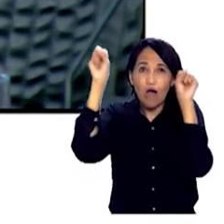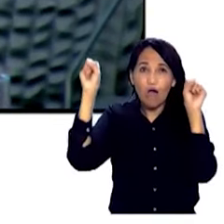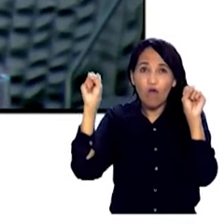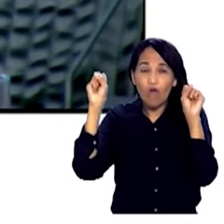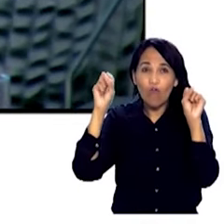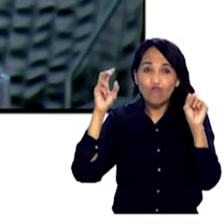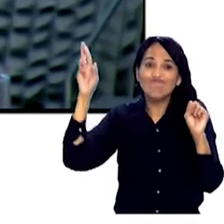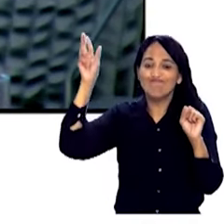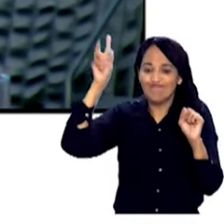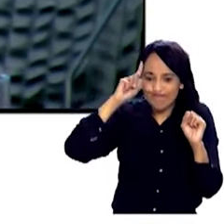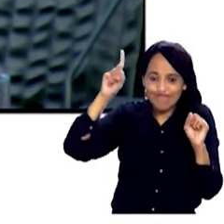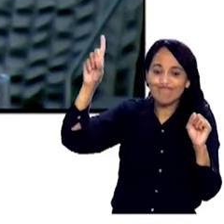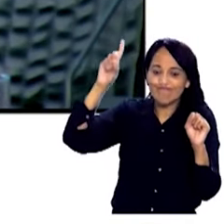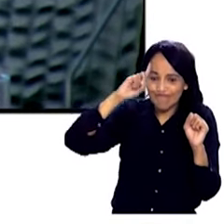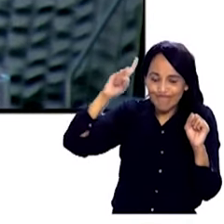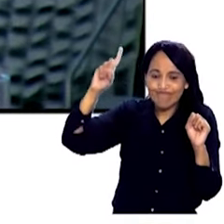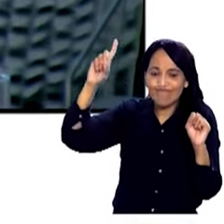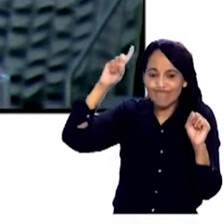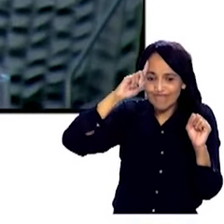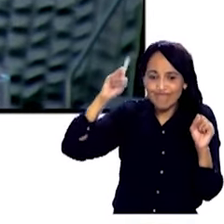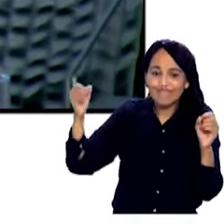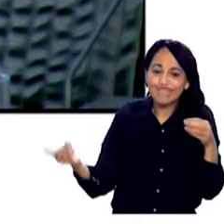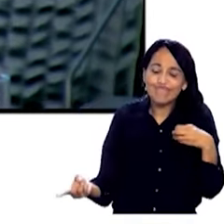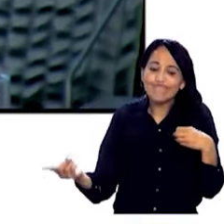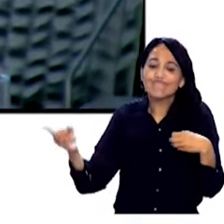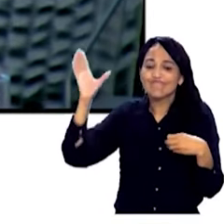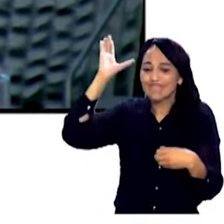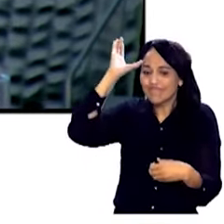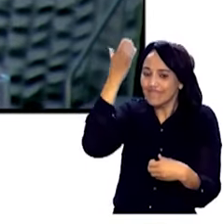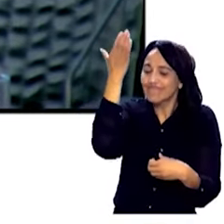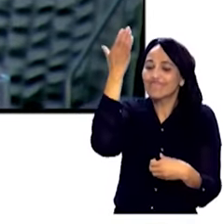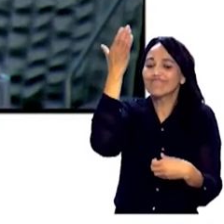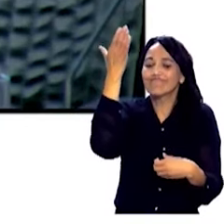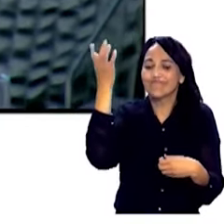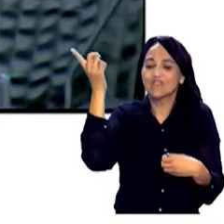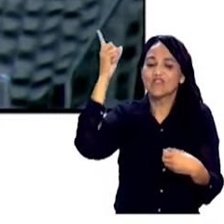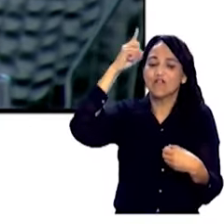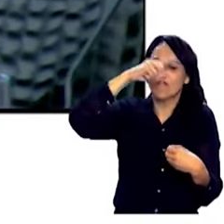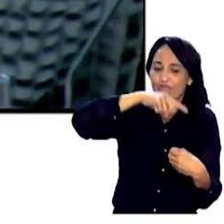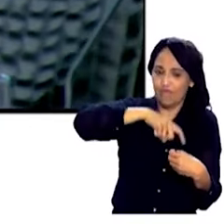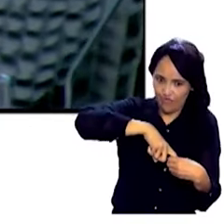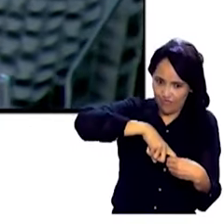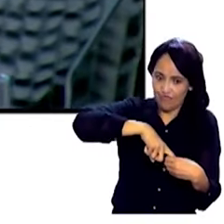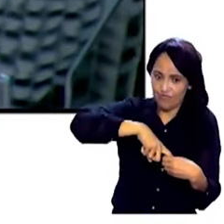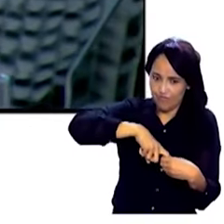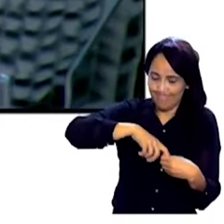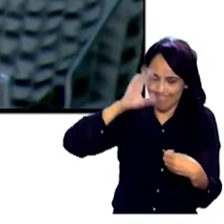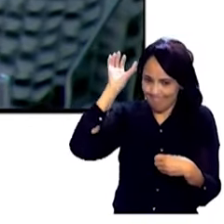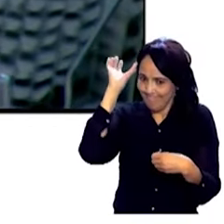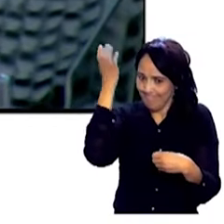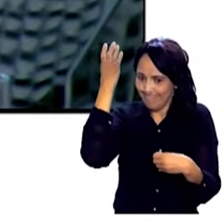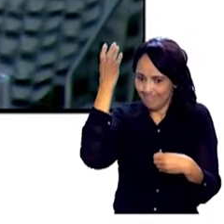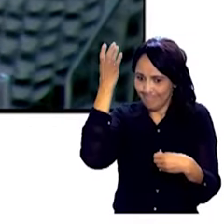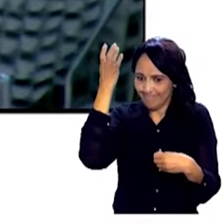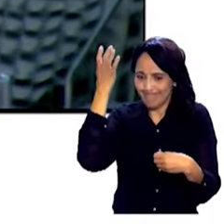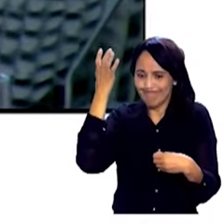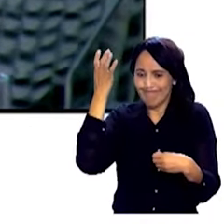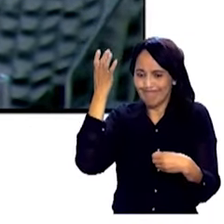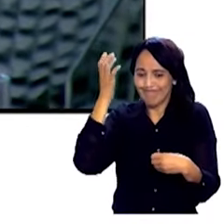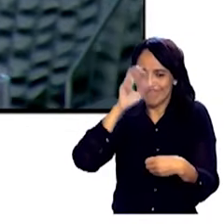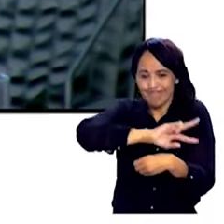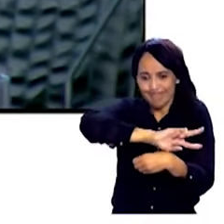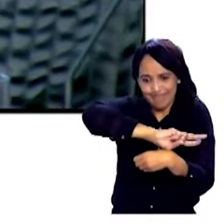revisits important decisions such as inbs and the resulting decisions often divide along the justices Own